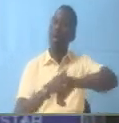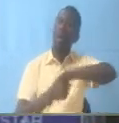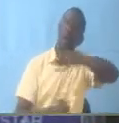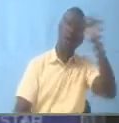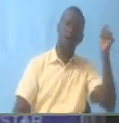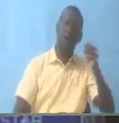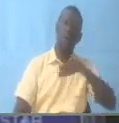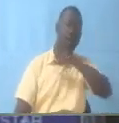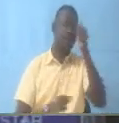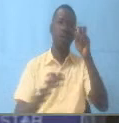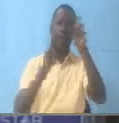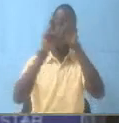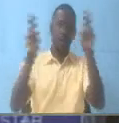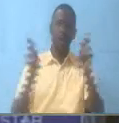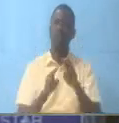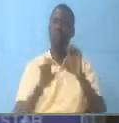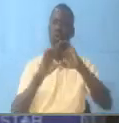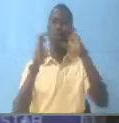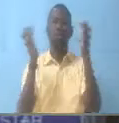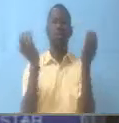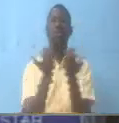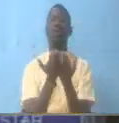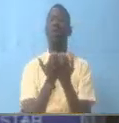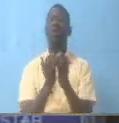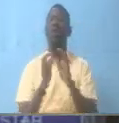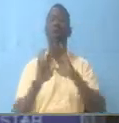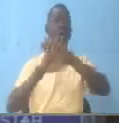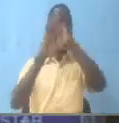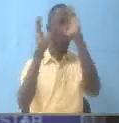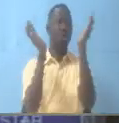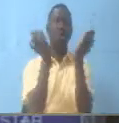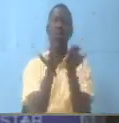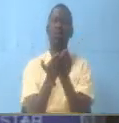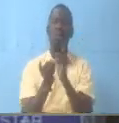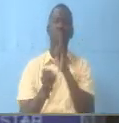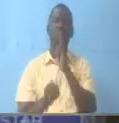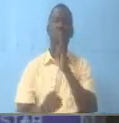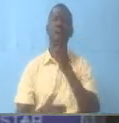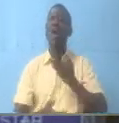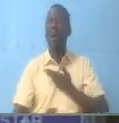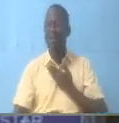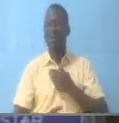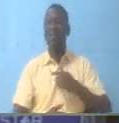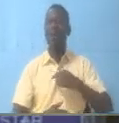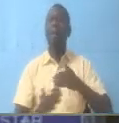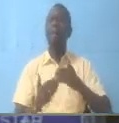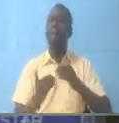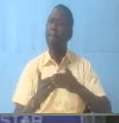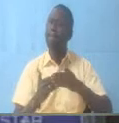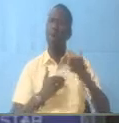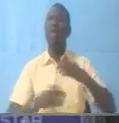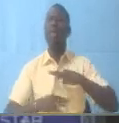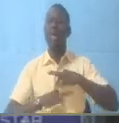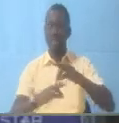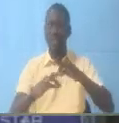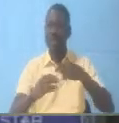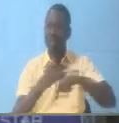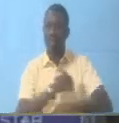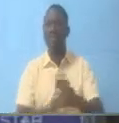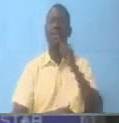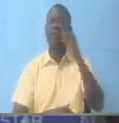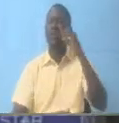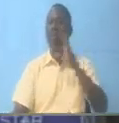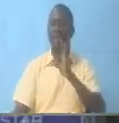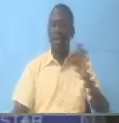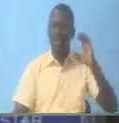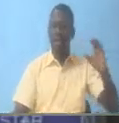and the international community, all of whom have interests in the TRRC. Grant each